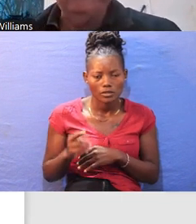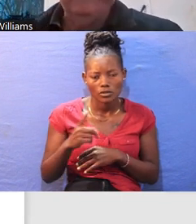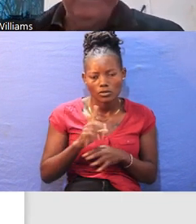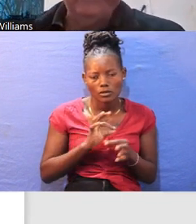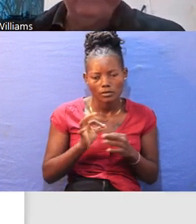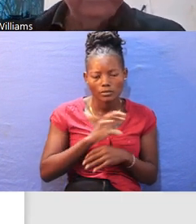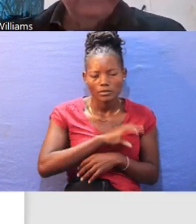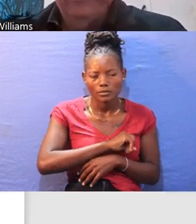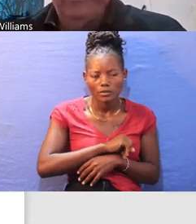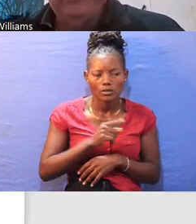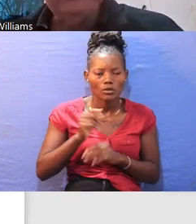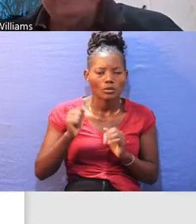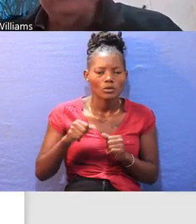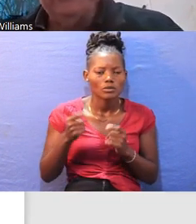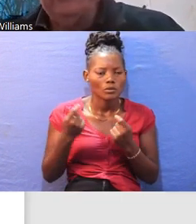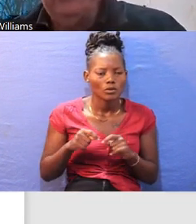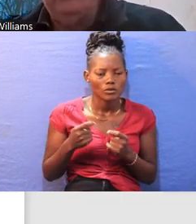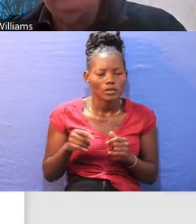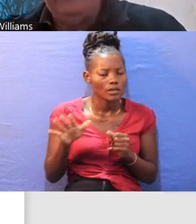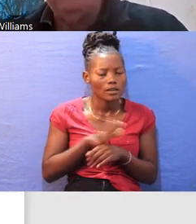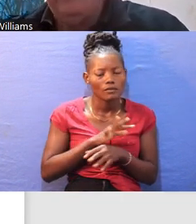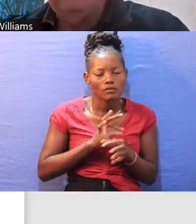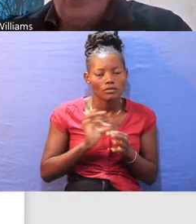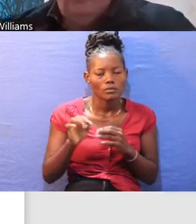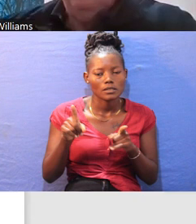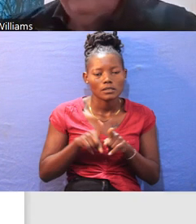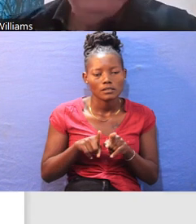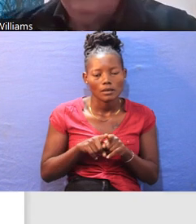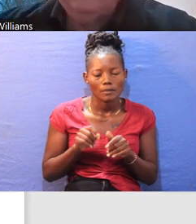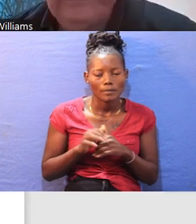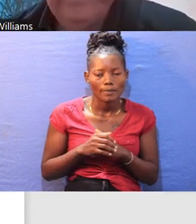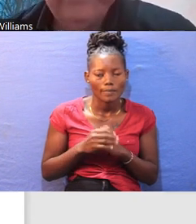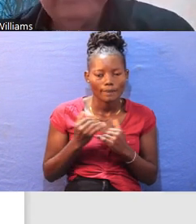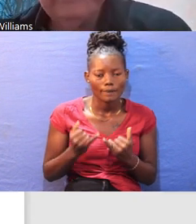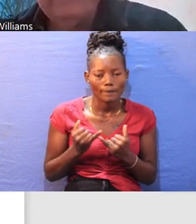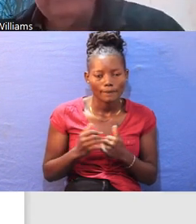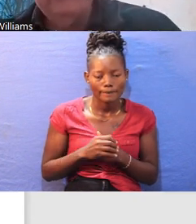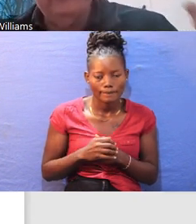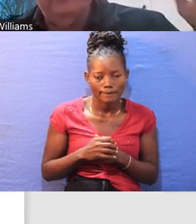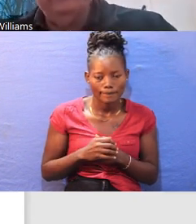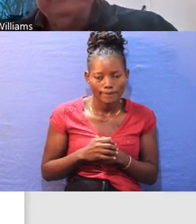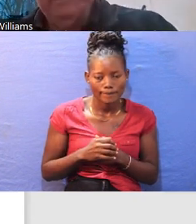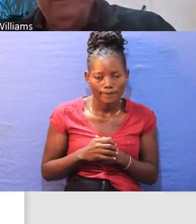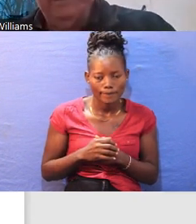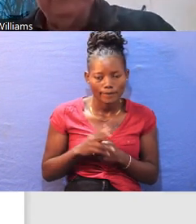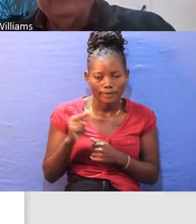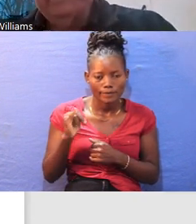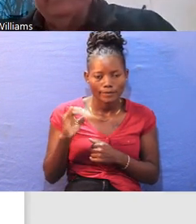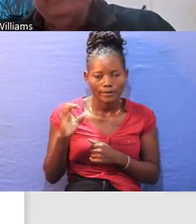It doesn't matter what your speed endurance is. You can't train to hold a speed you can't even hit. So